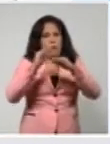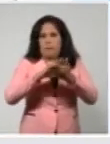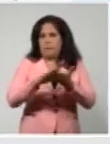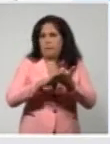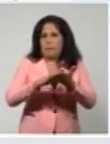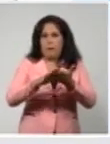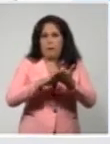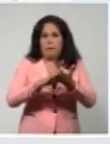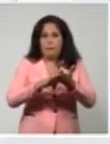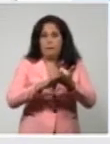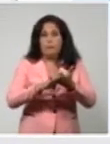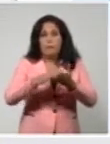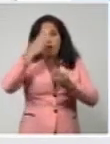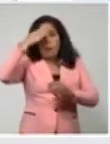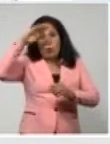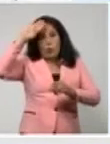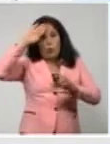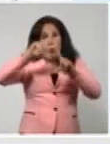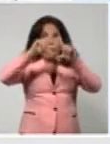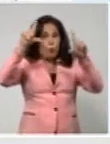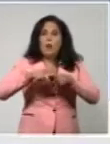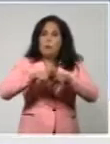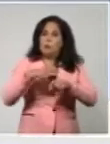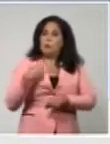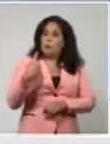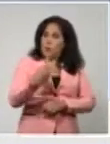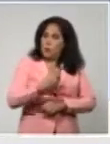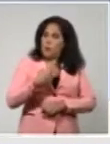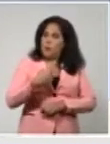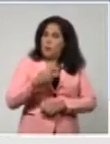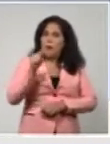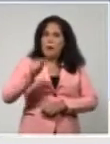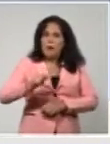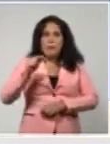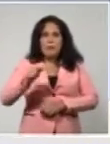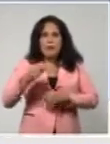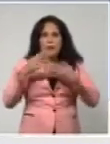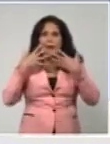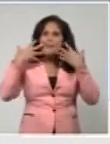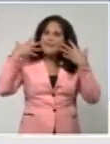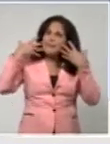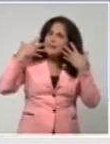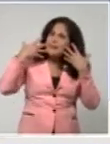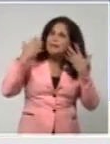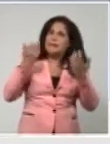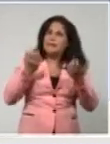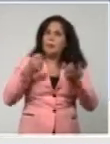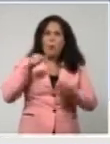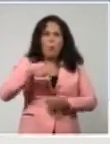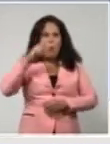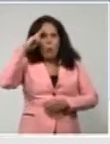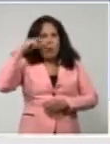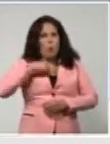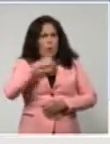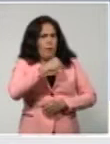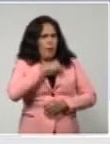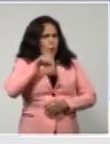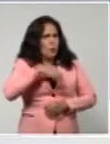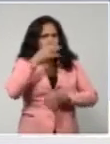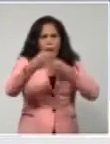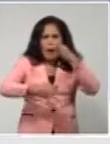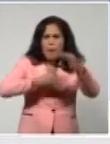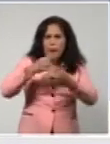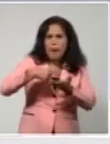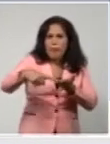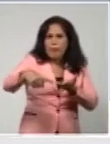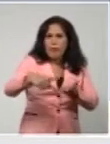today, and to all our colleagues here in the studio who will no doubt be asking me, "And now, Duran, what are you going to